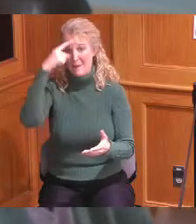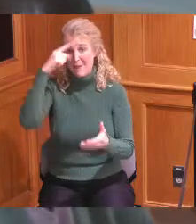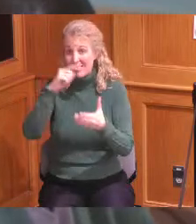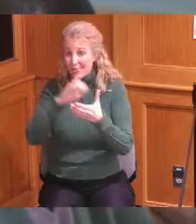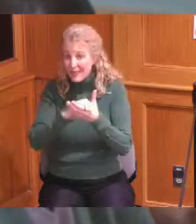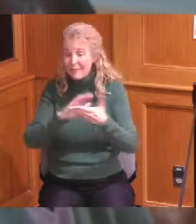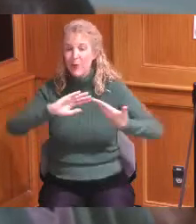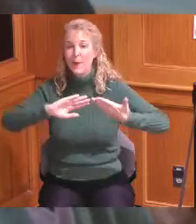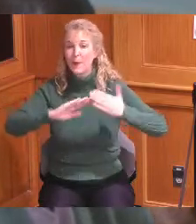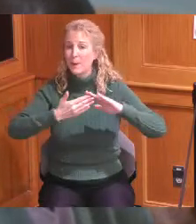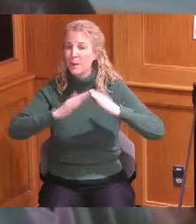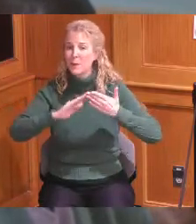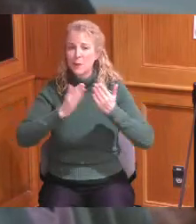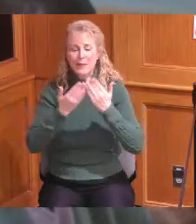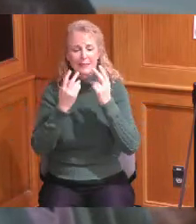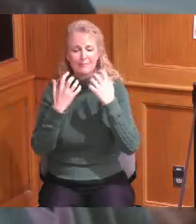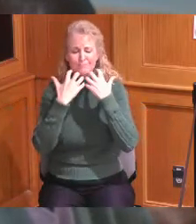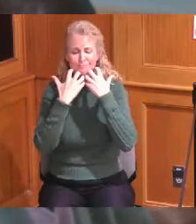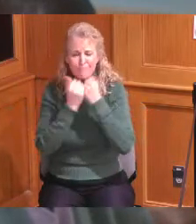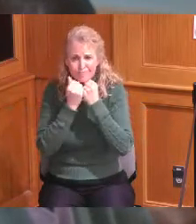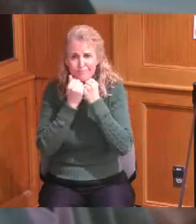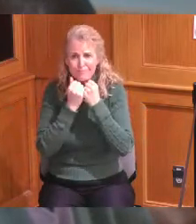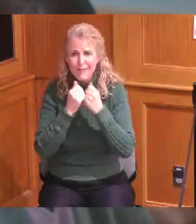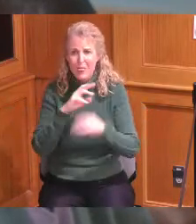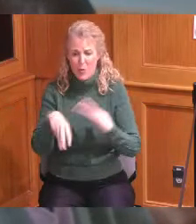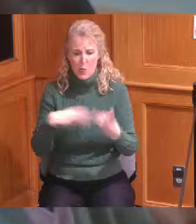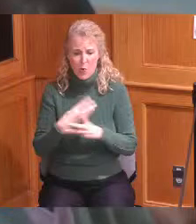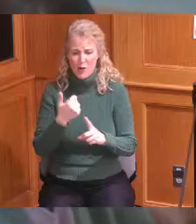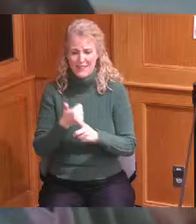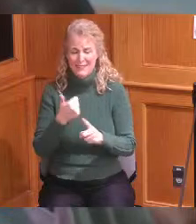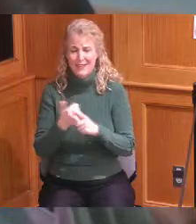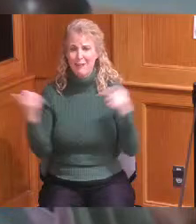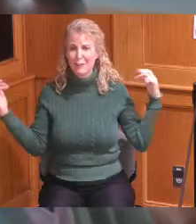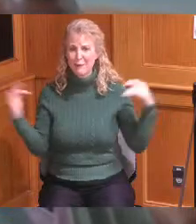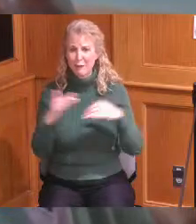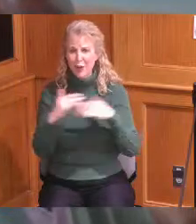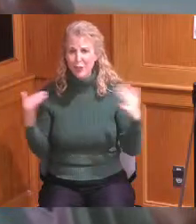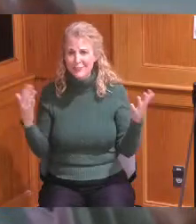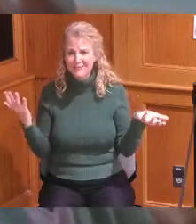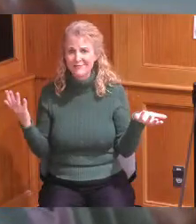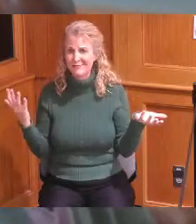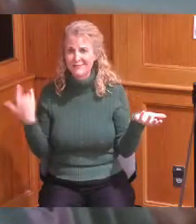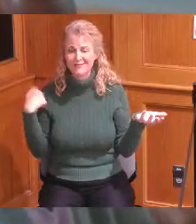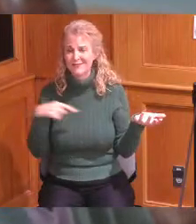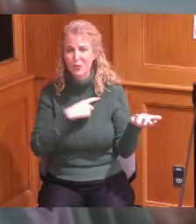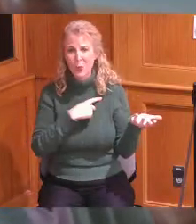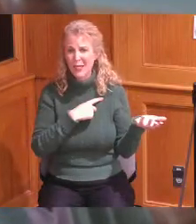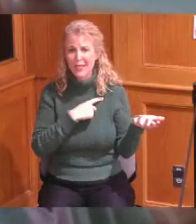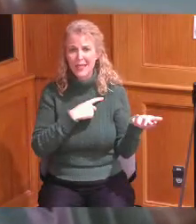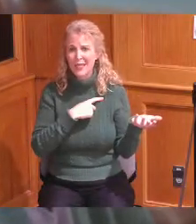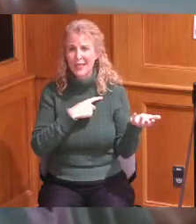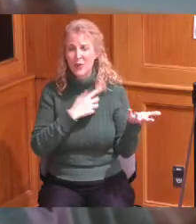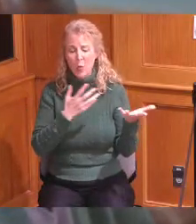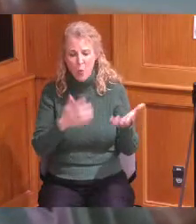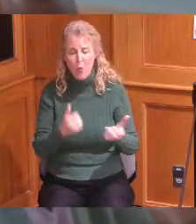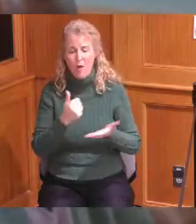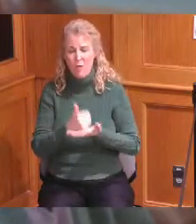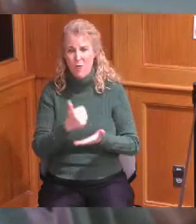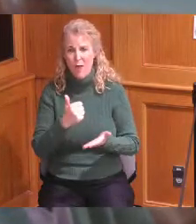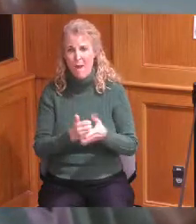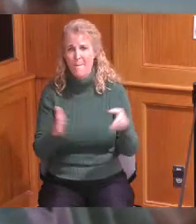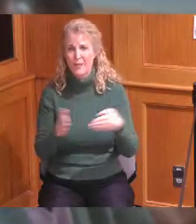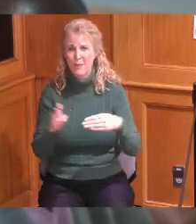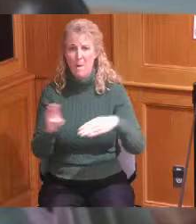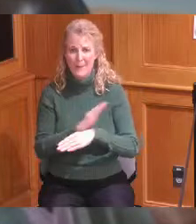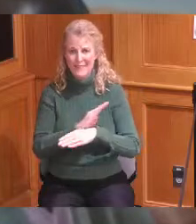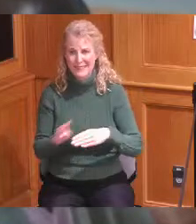We believe in the diversified built world. And we will continue to help these smaller companies and